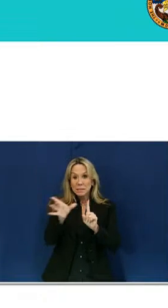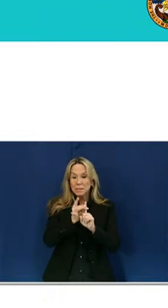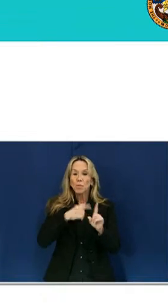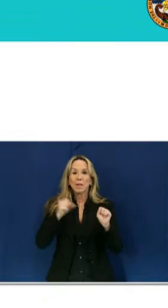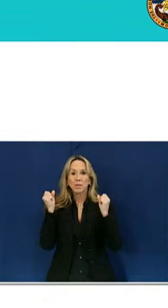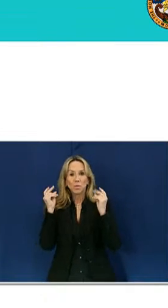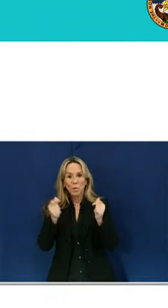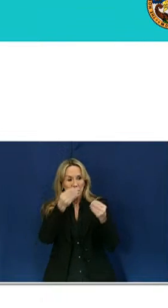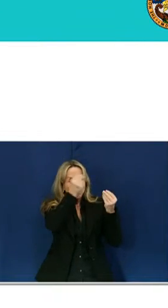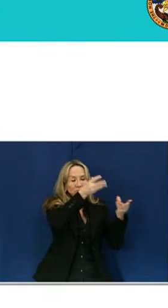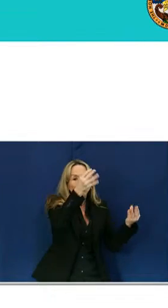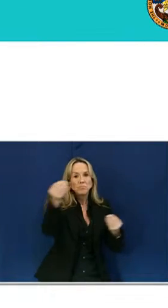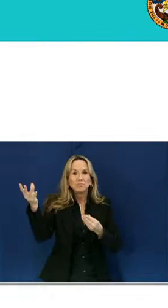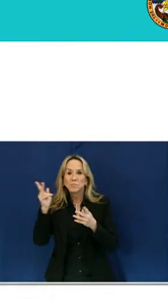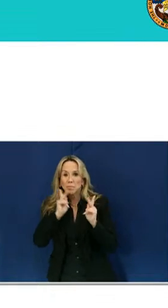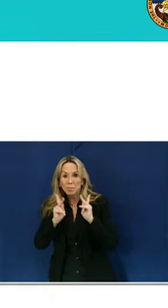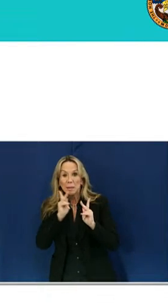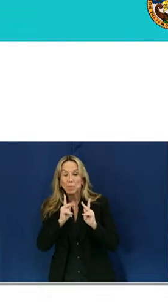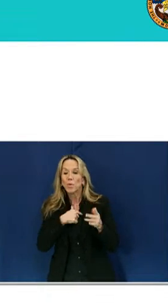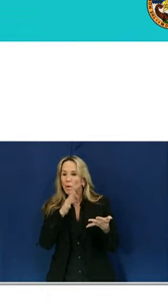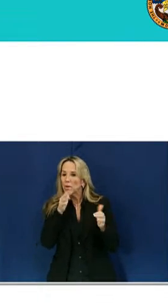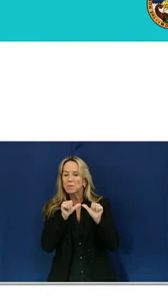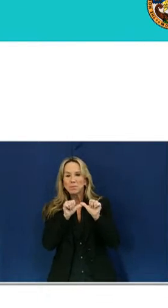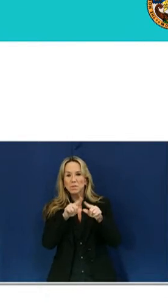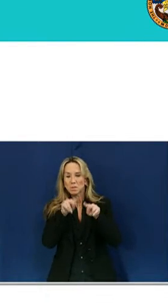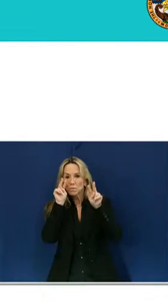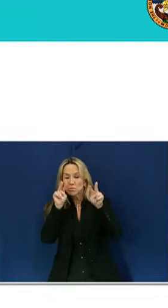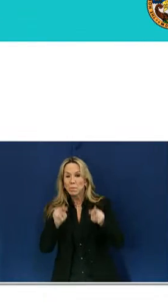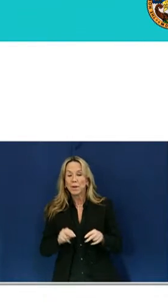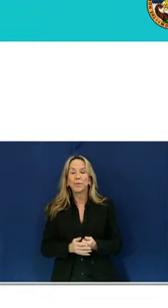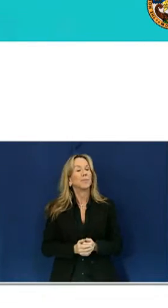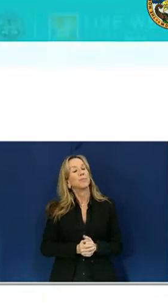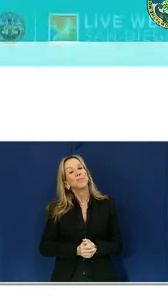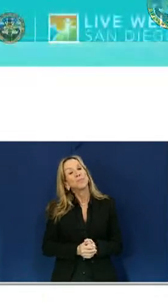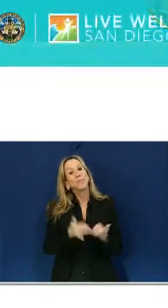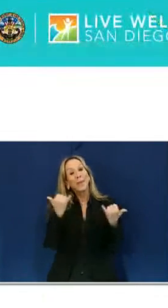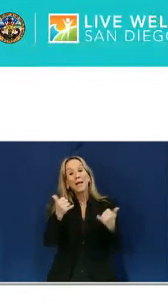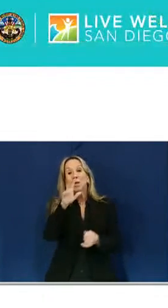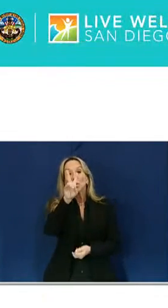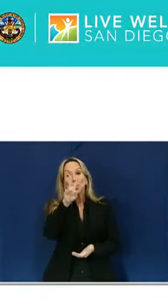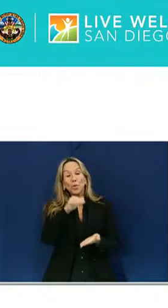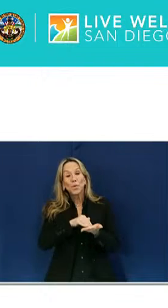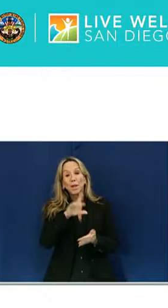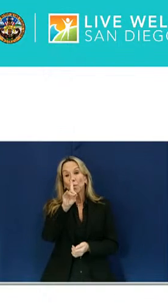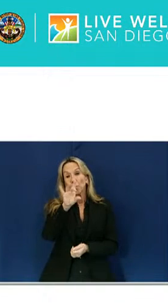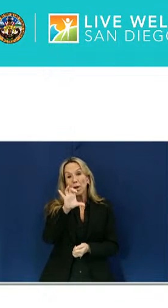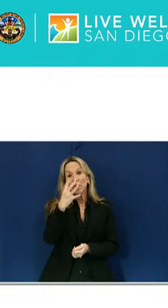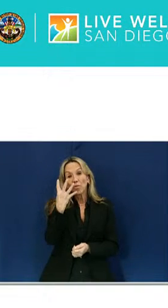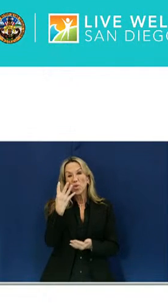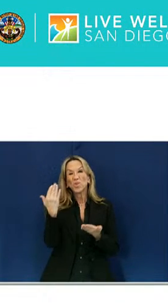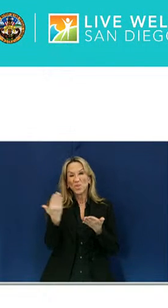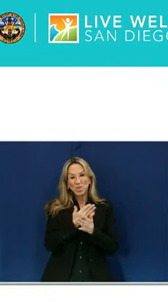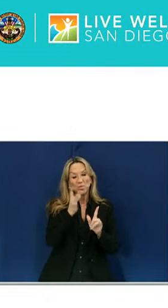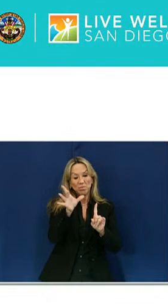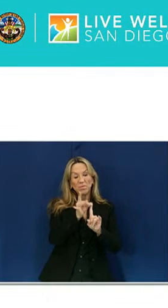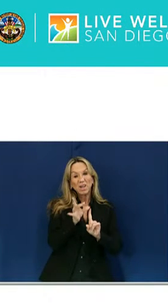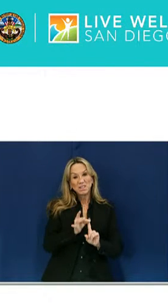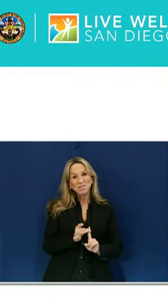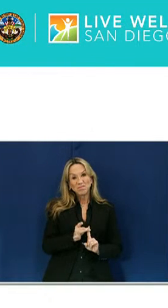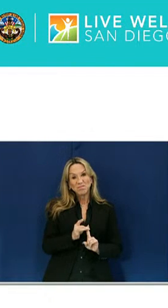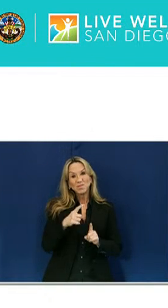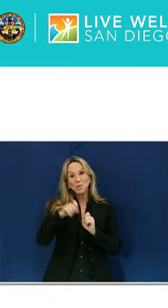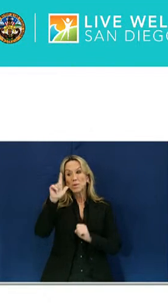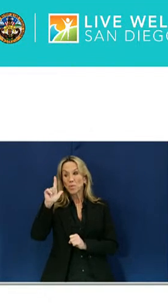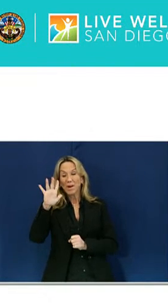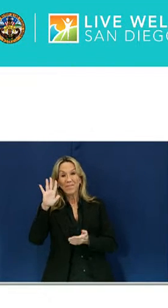will continue to monitor those. Today, as I mentioned at the outset, we're reporting 2,104 new positive cases out of the